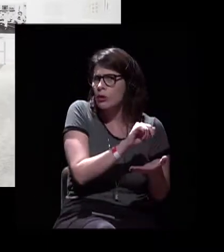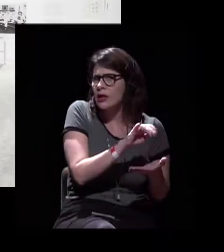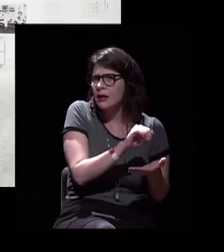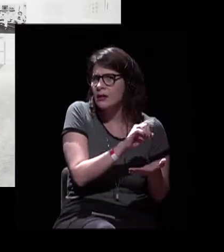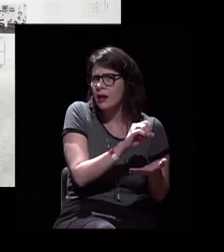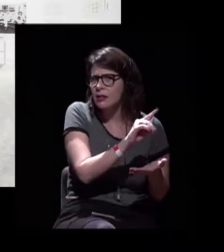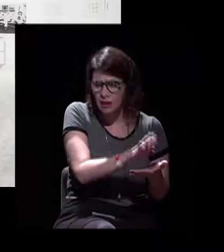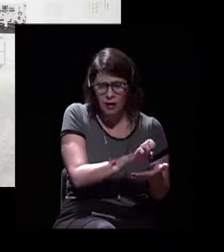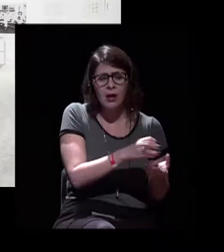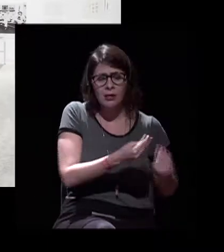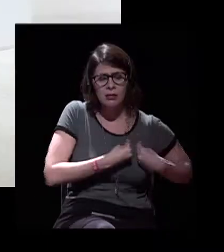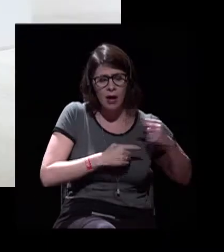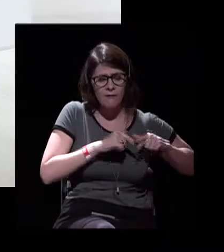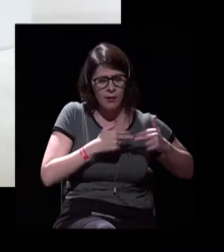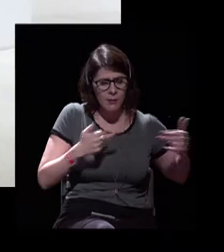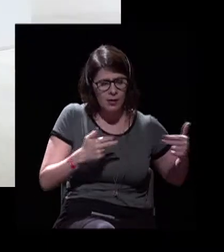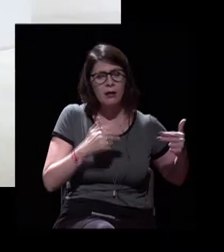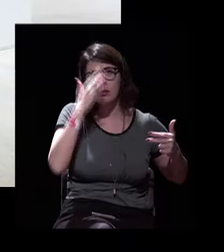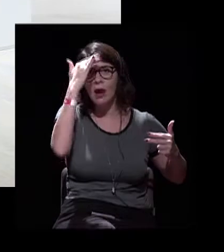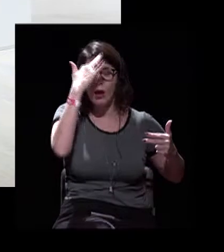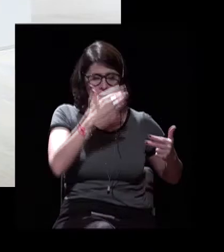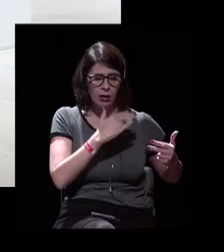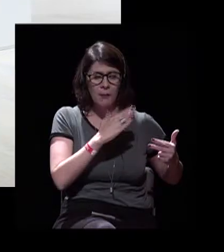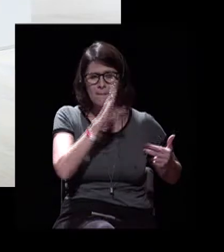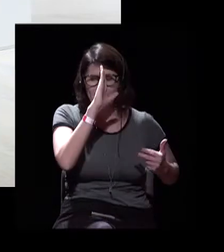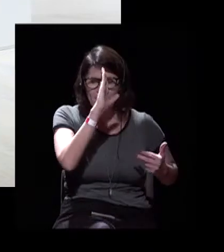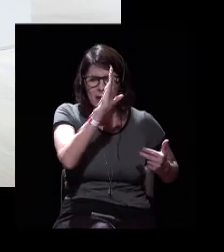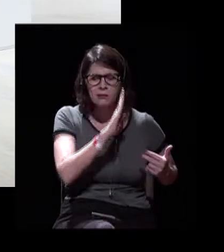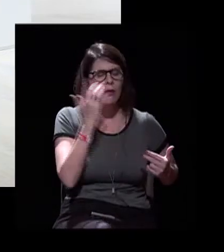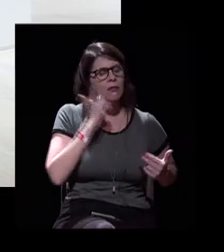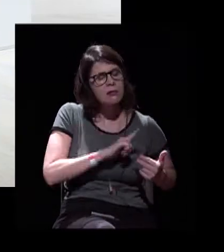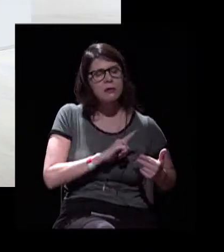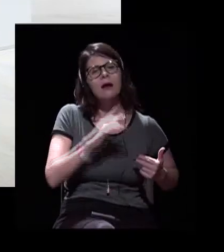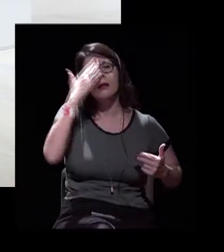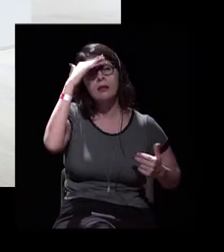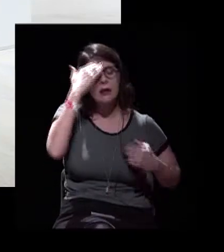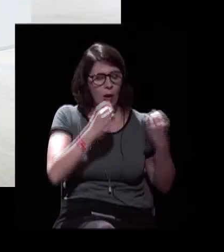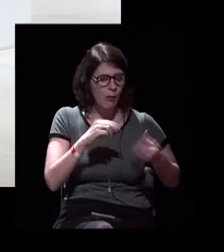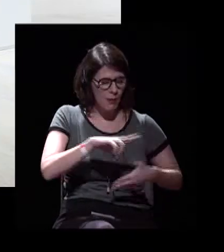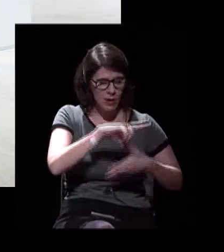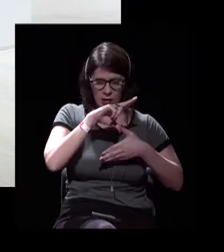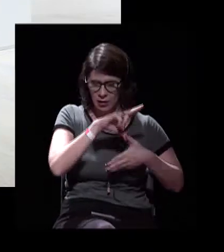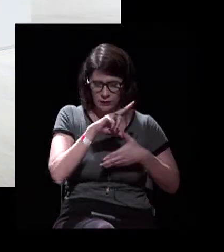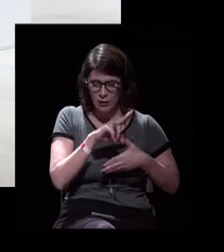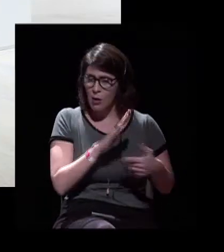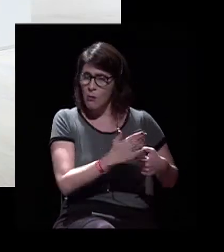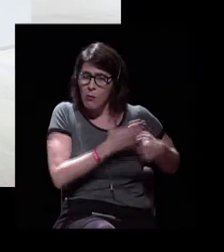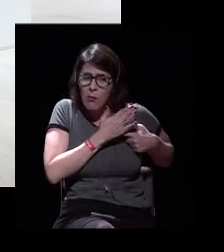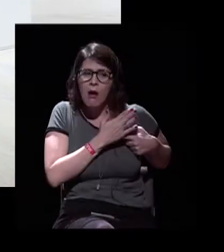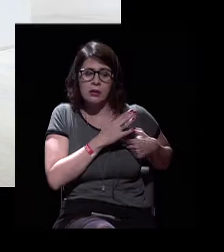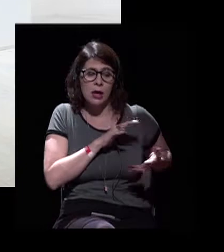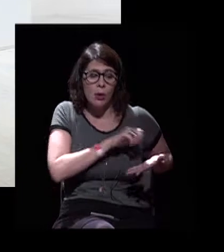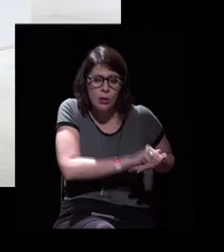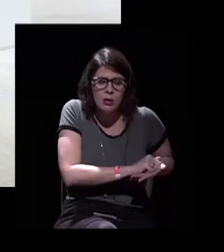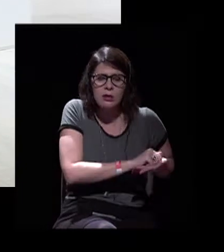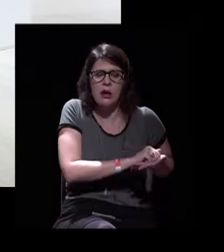modernity in Latin America. It proposes the colonial as the obverse but also constitutive side of the European modern rational